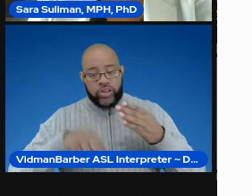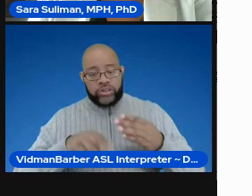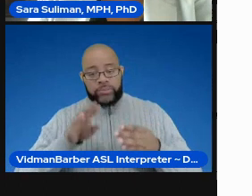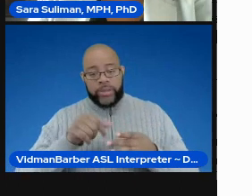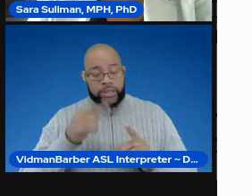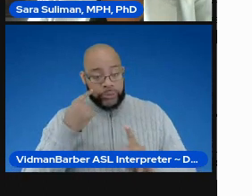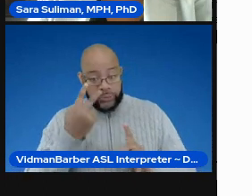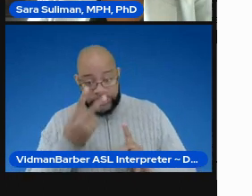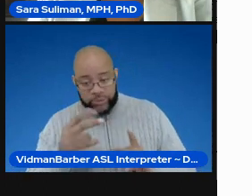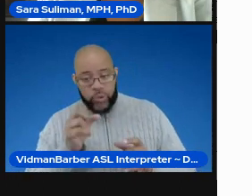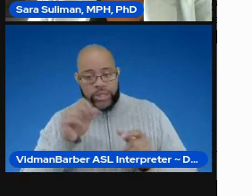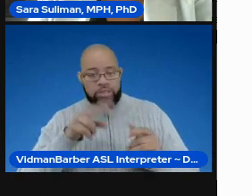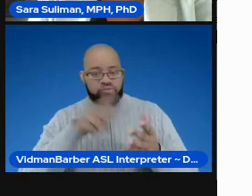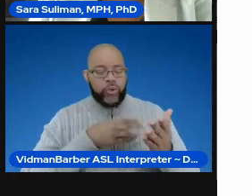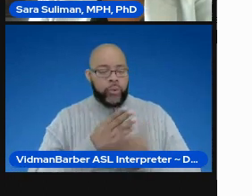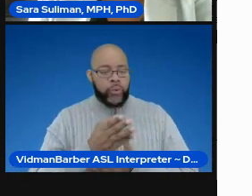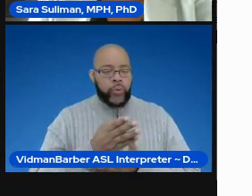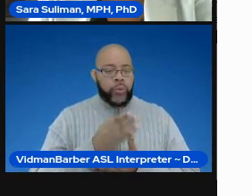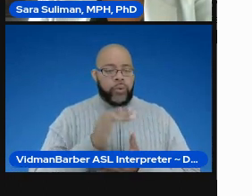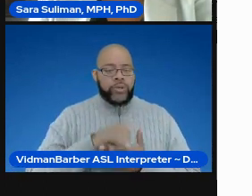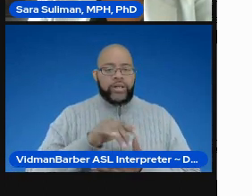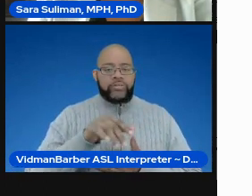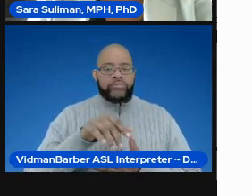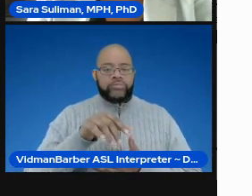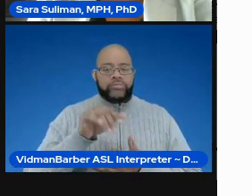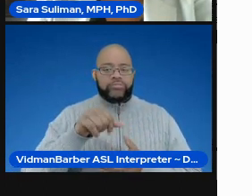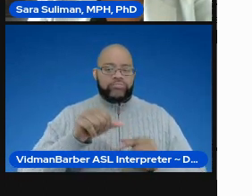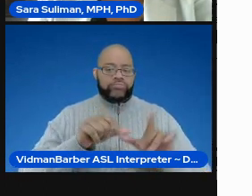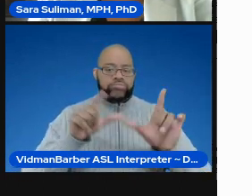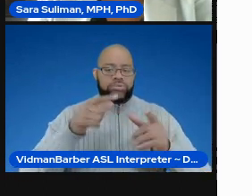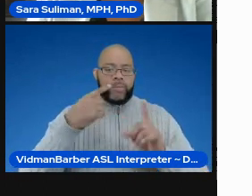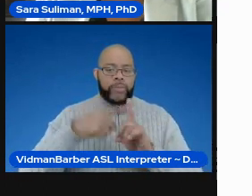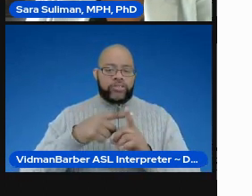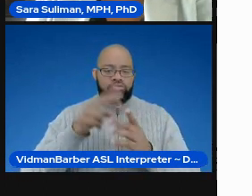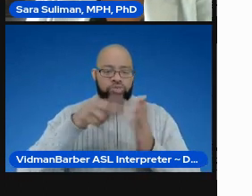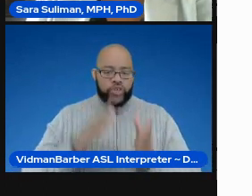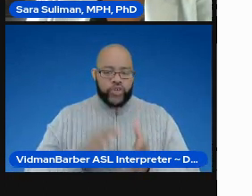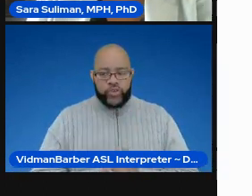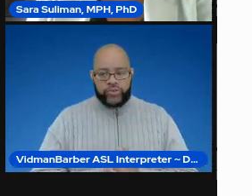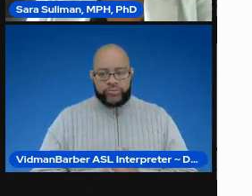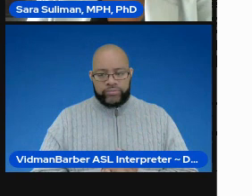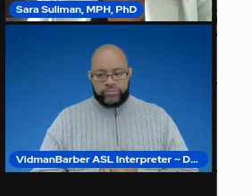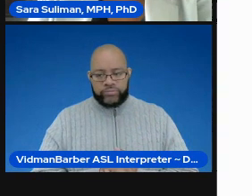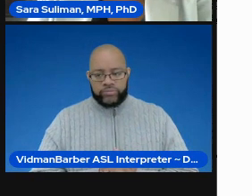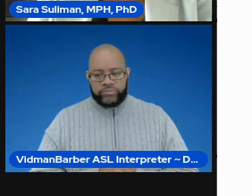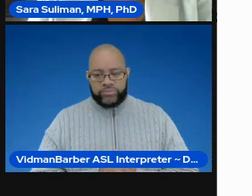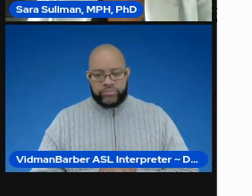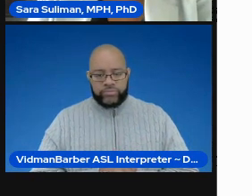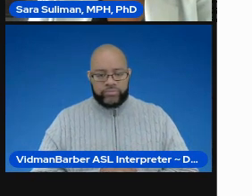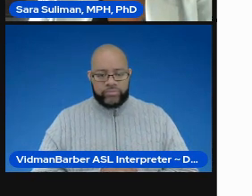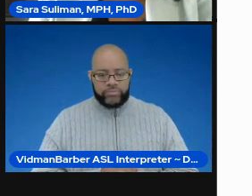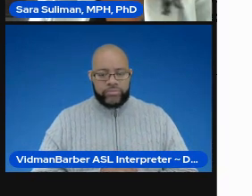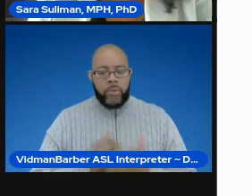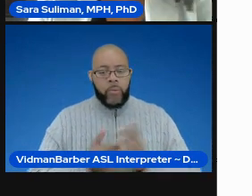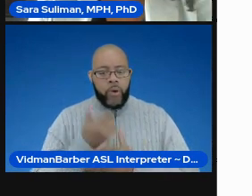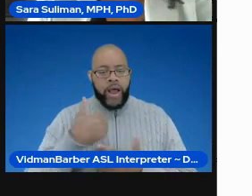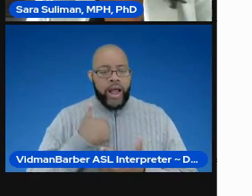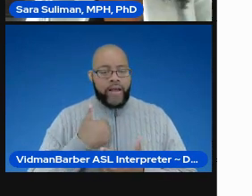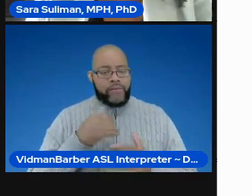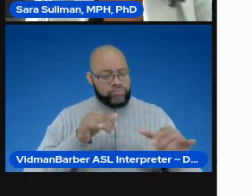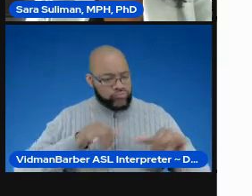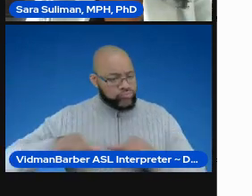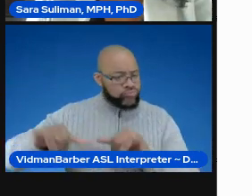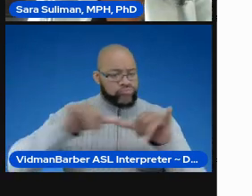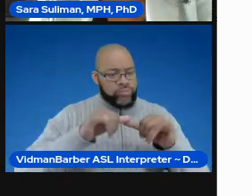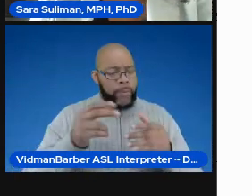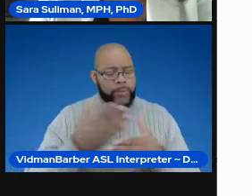naked eye, or you can read it through this BD Veritor Plus reader. And for the most part, there was high concordance between the